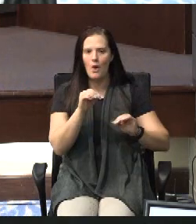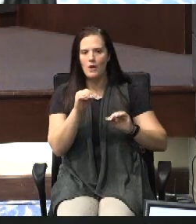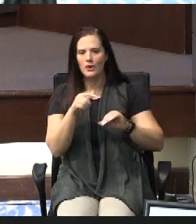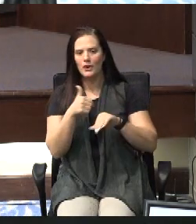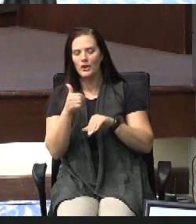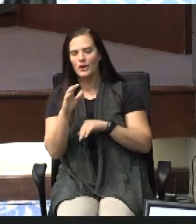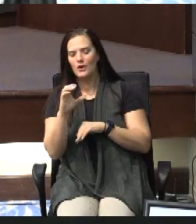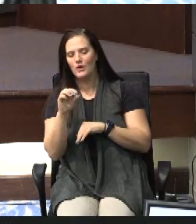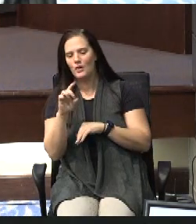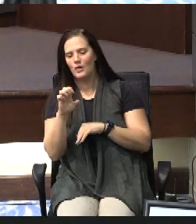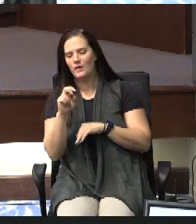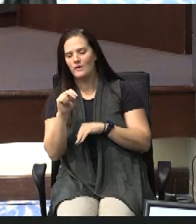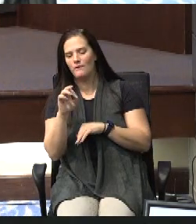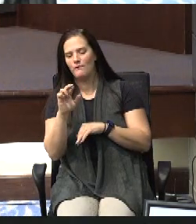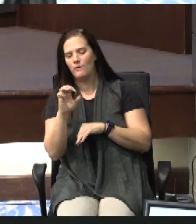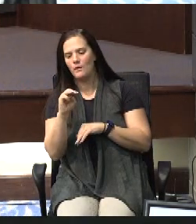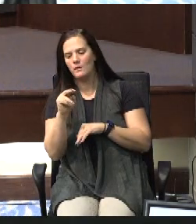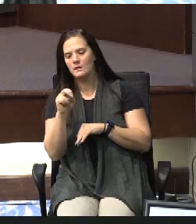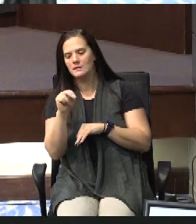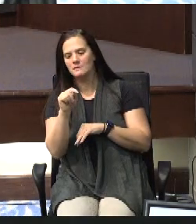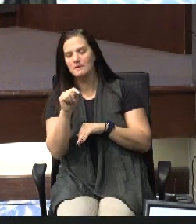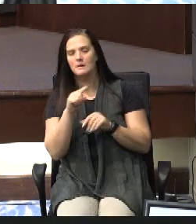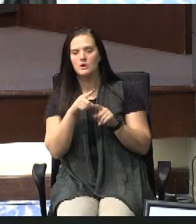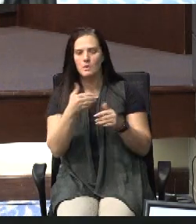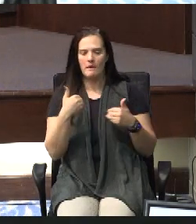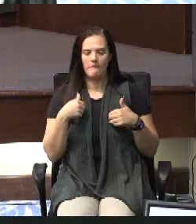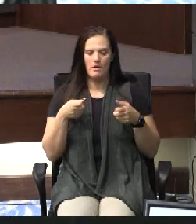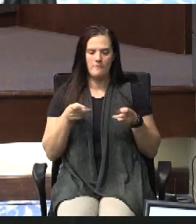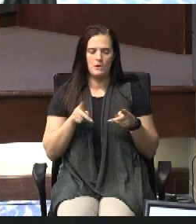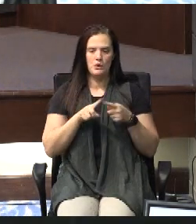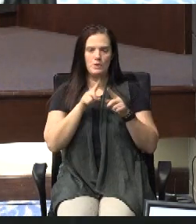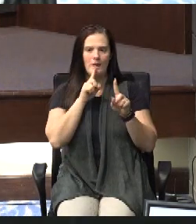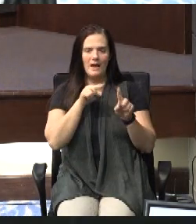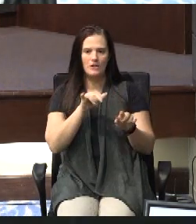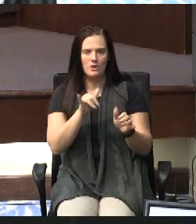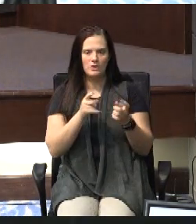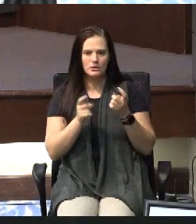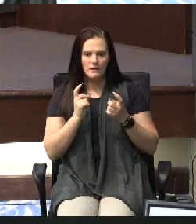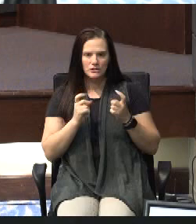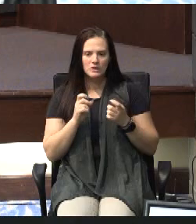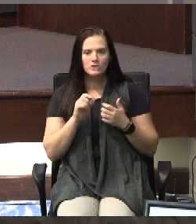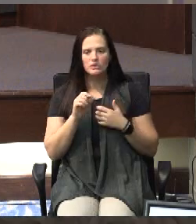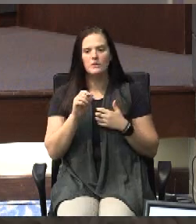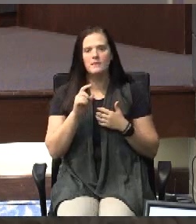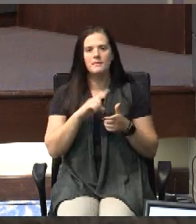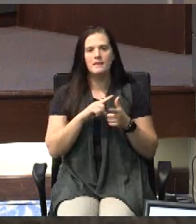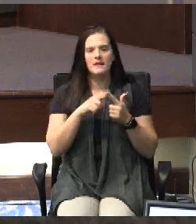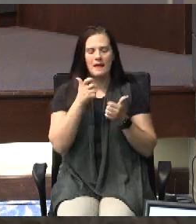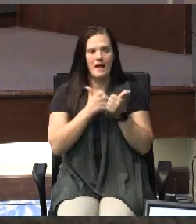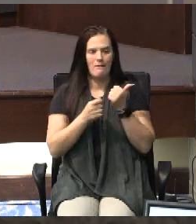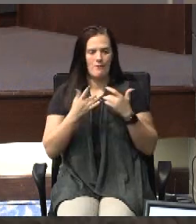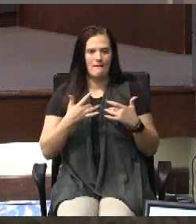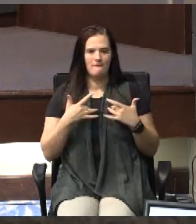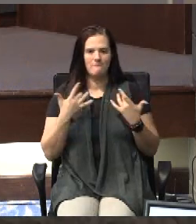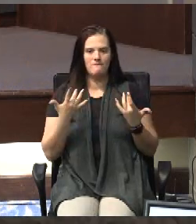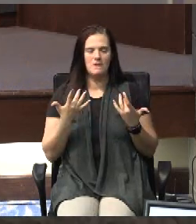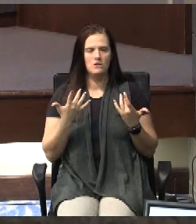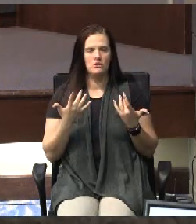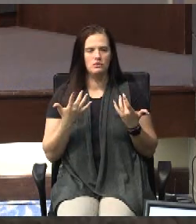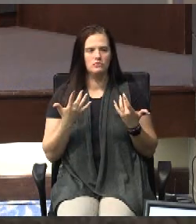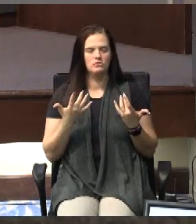not to. And so you would have an opportunity to answer those questions, and so then everybody feels brought